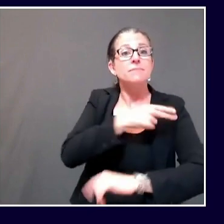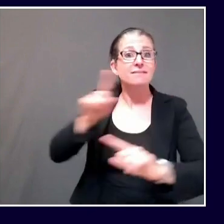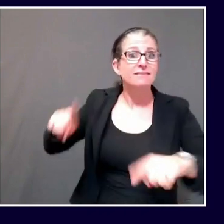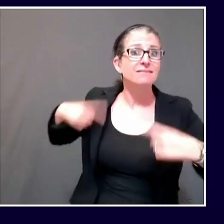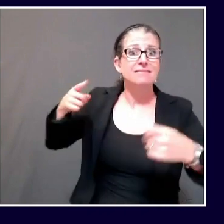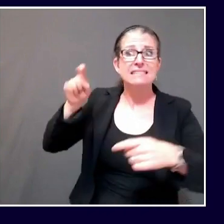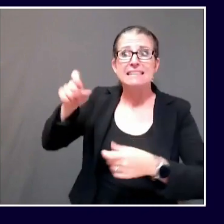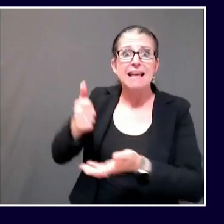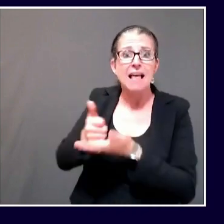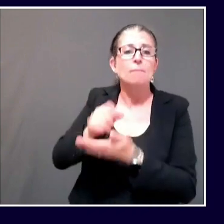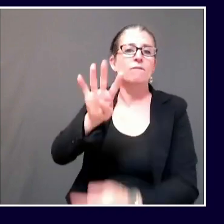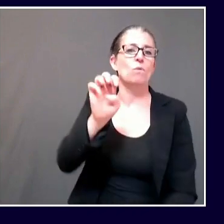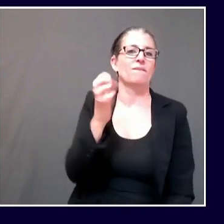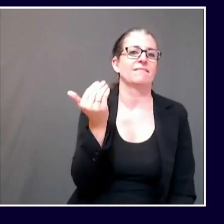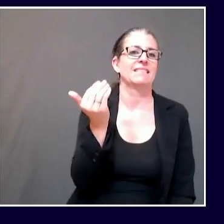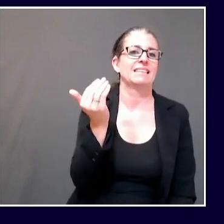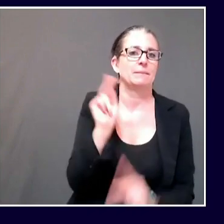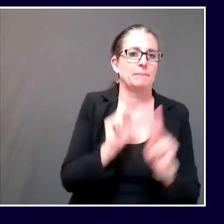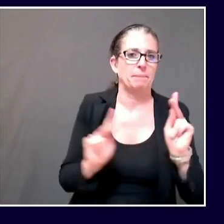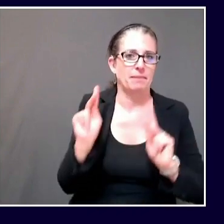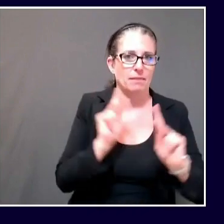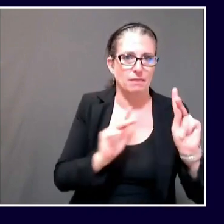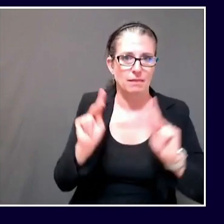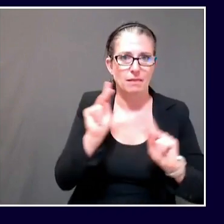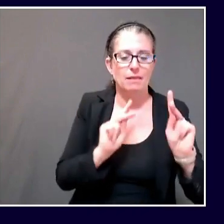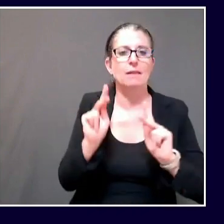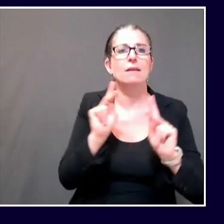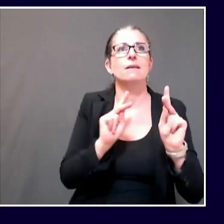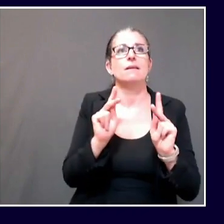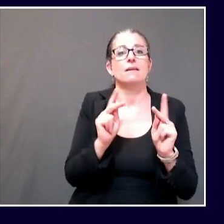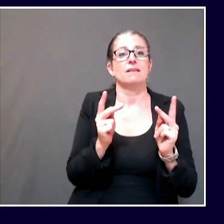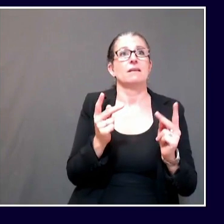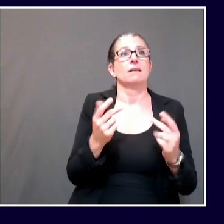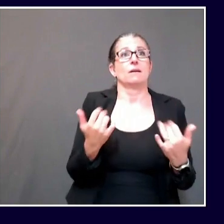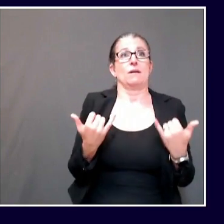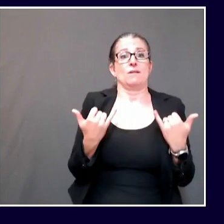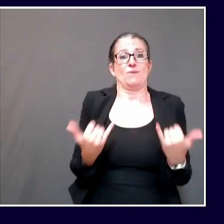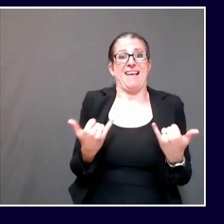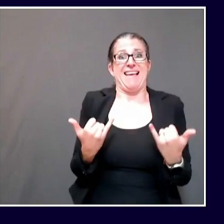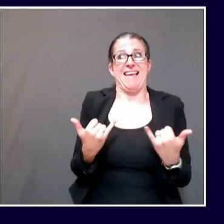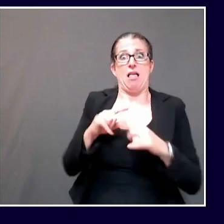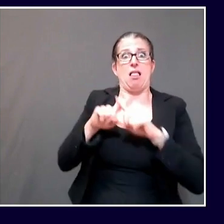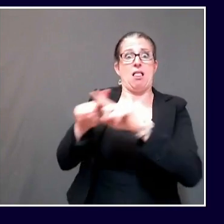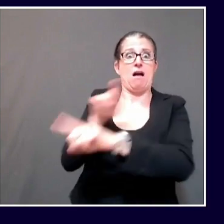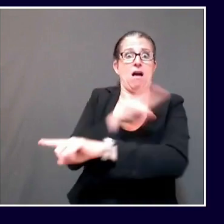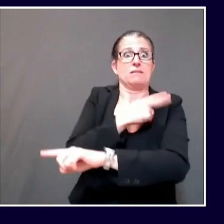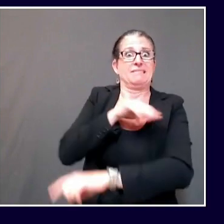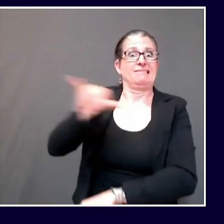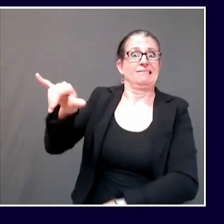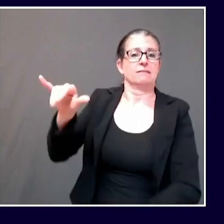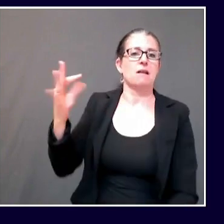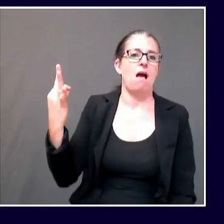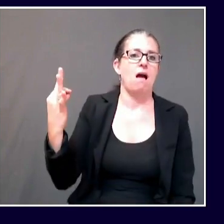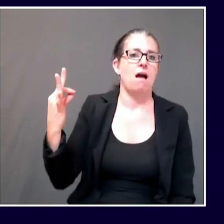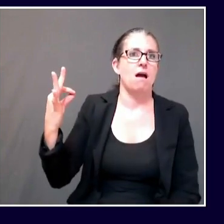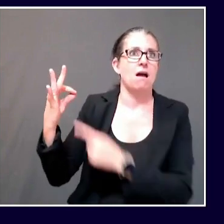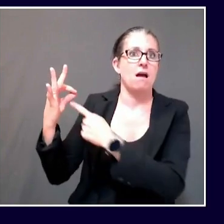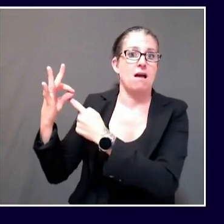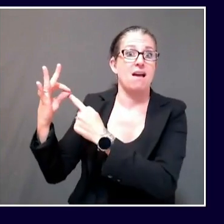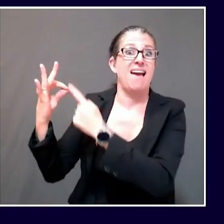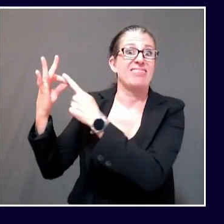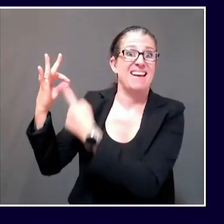some point during their illness with COVID-19, and right now in Maine, 9 individuals are currently in the